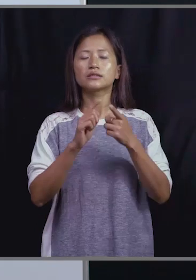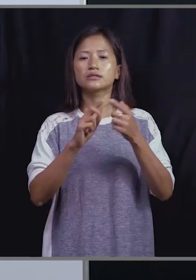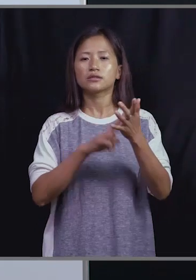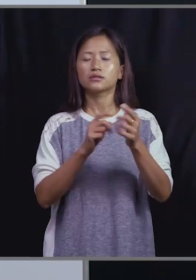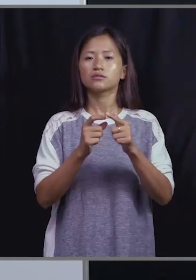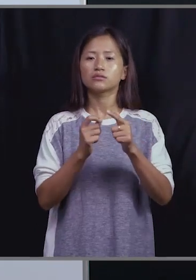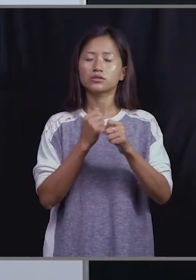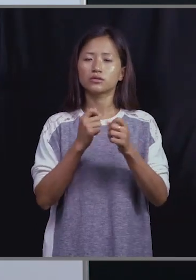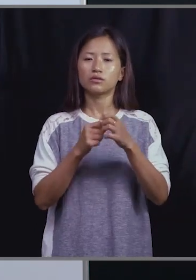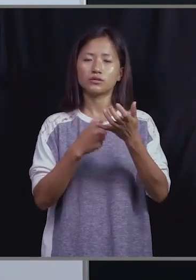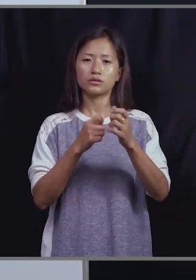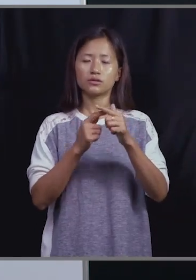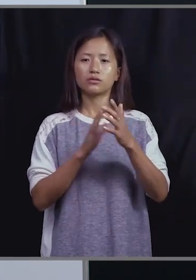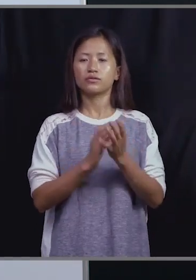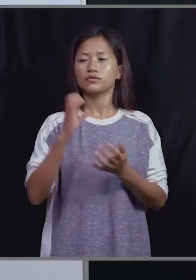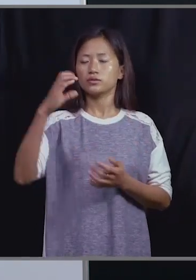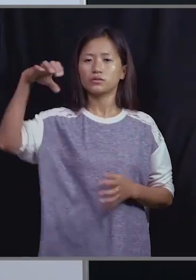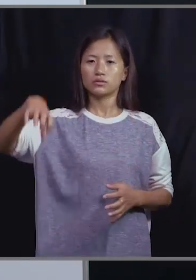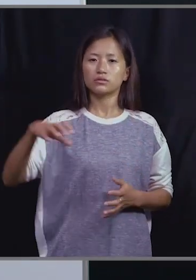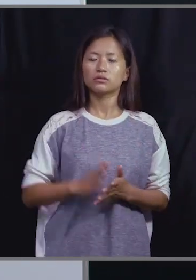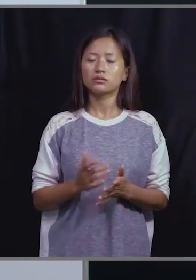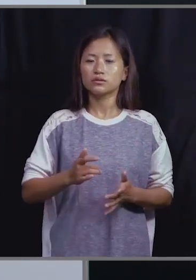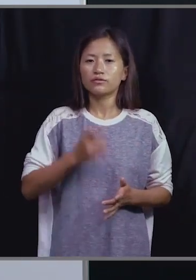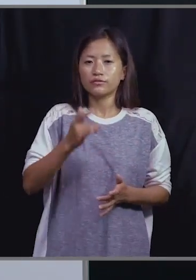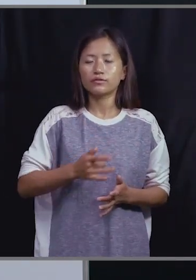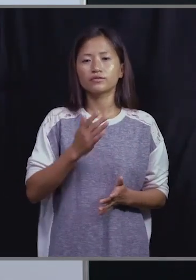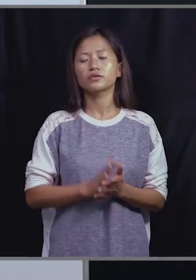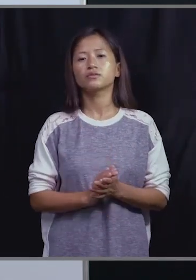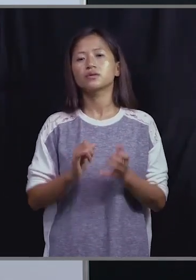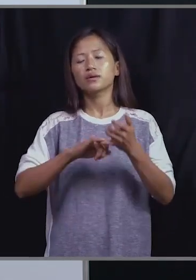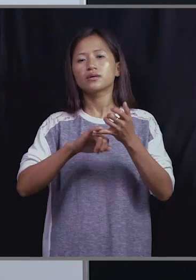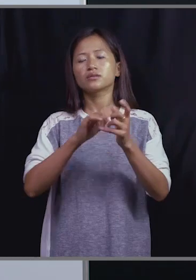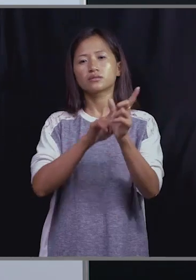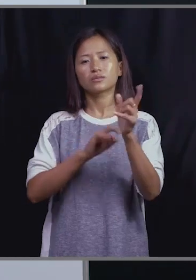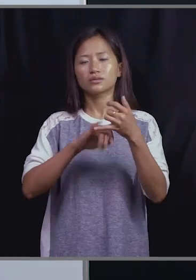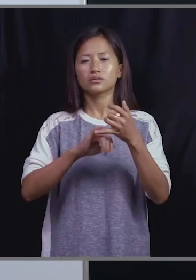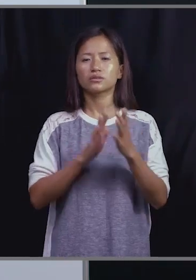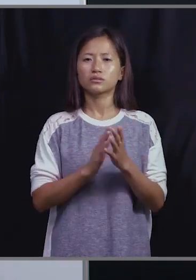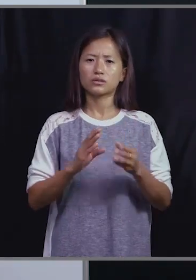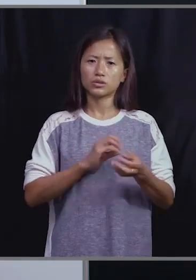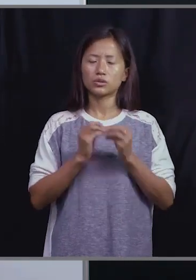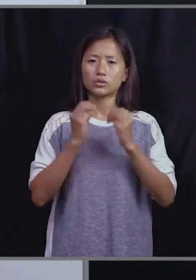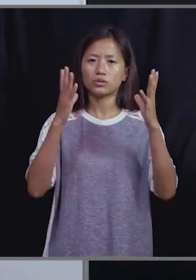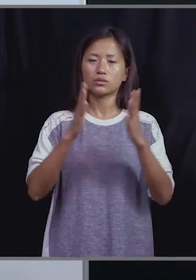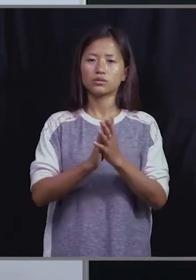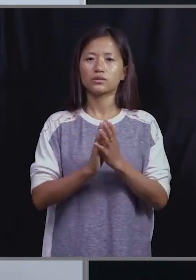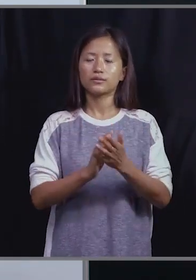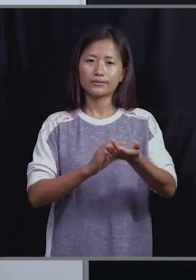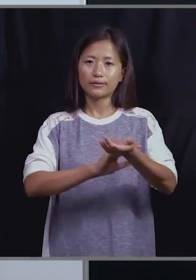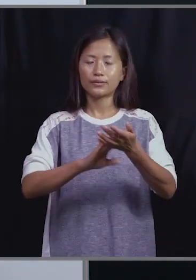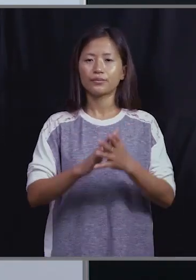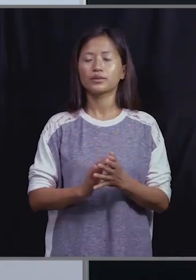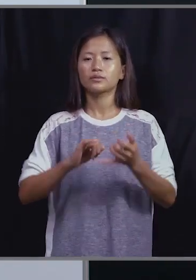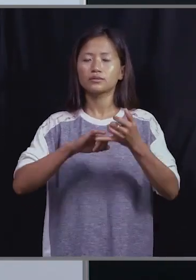this country, she felt a system of shock therapy. Shock therapy is mostly used in medical term,